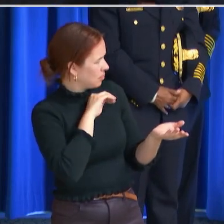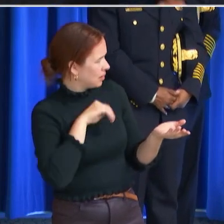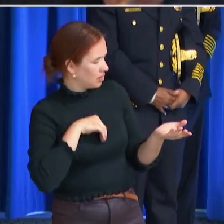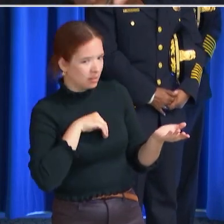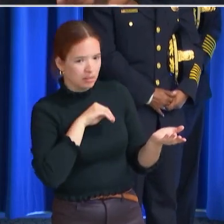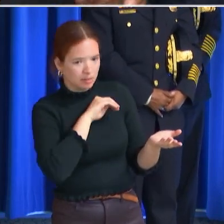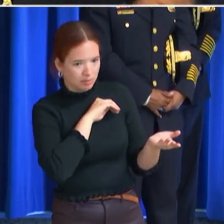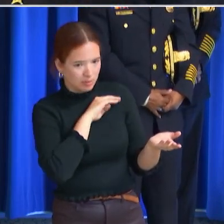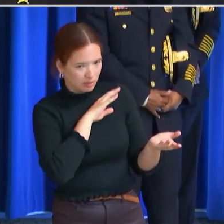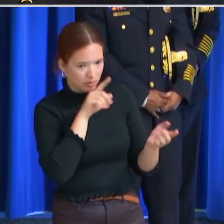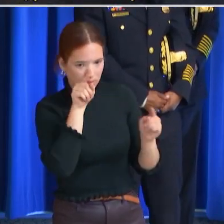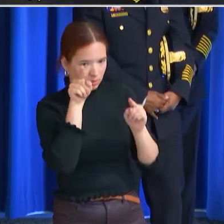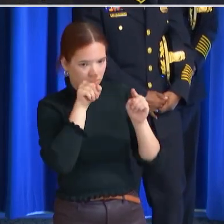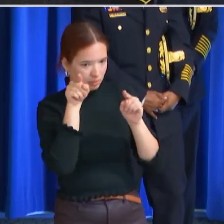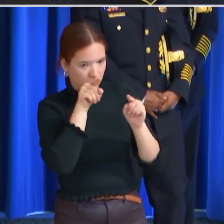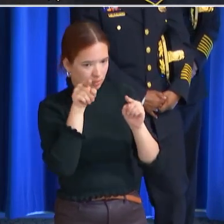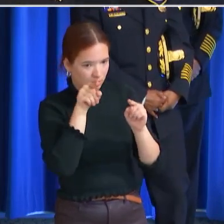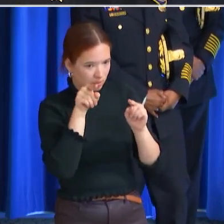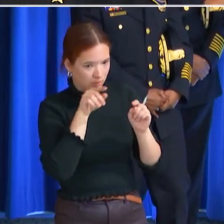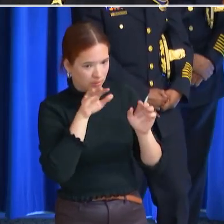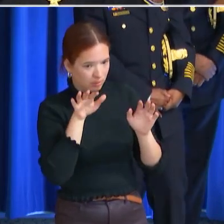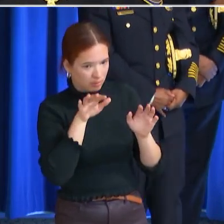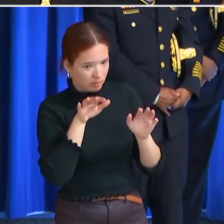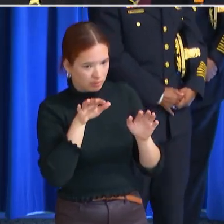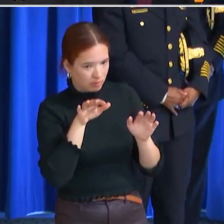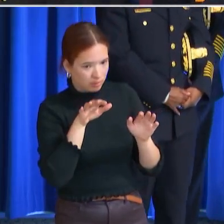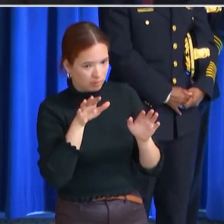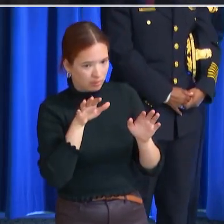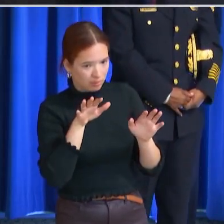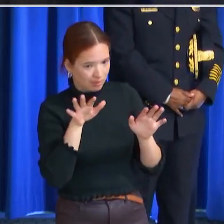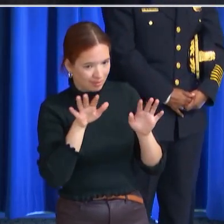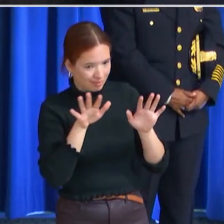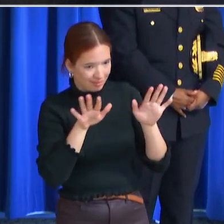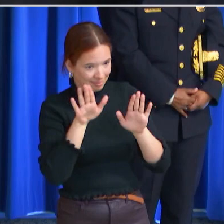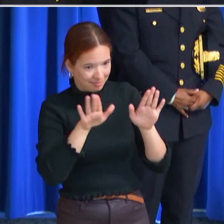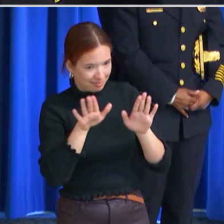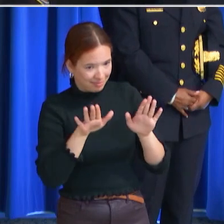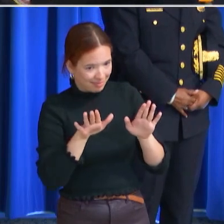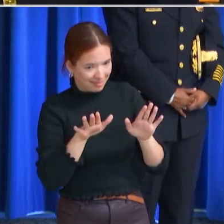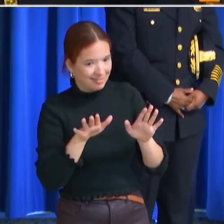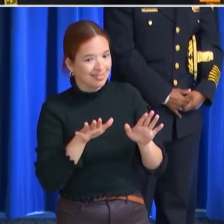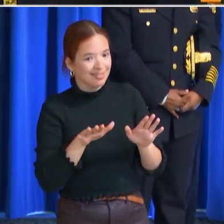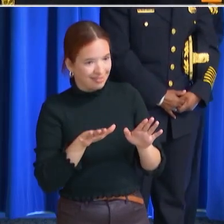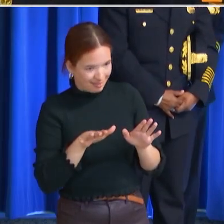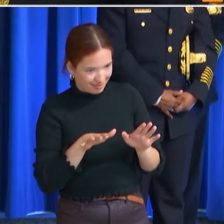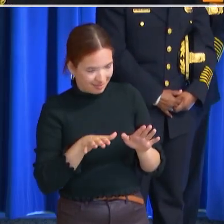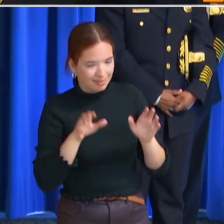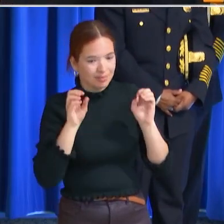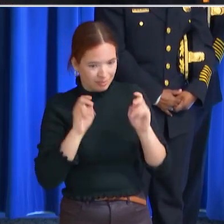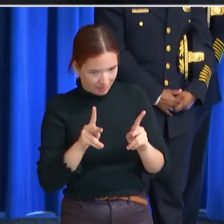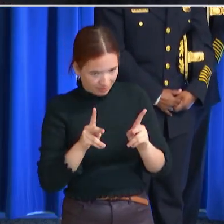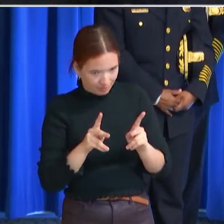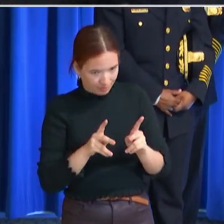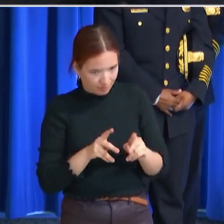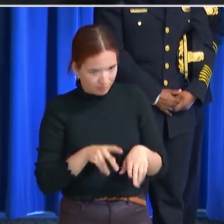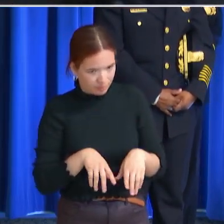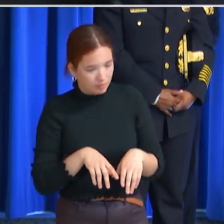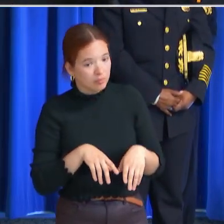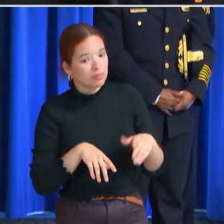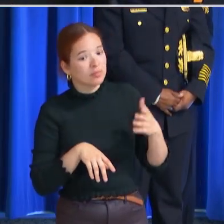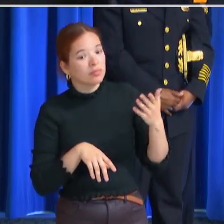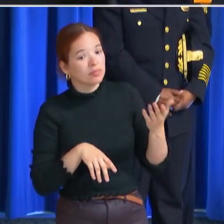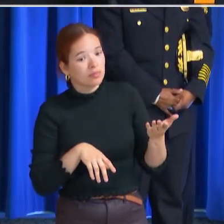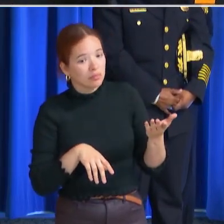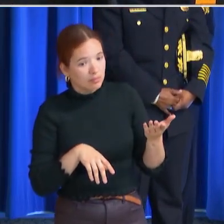Yep. I'm sorry, I didn't count on that time. Okay. Chief, hey, Ted Oberg from News 4. To follow up on this question,